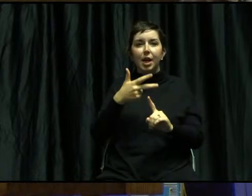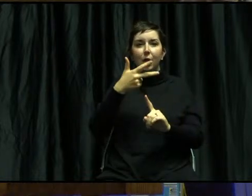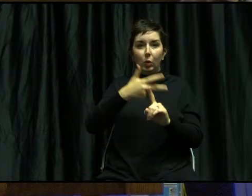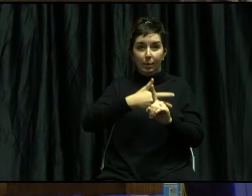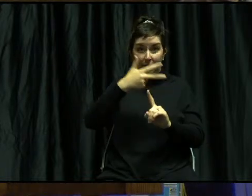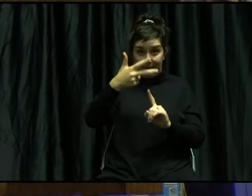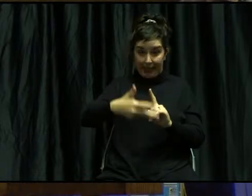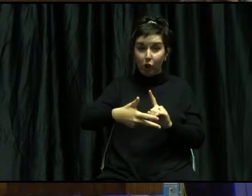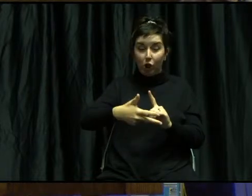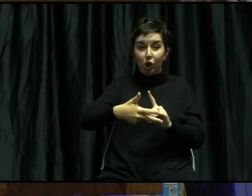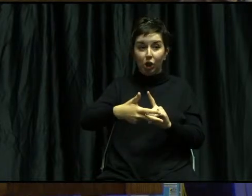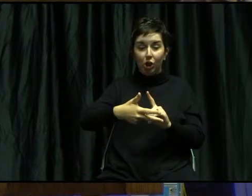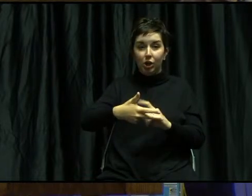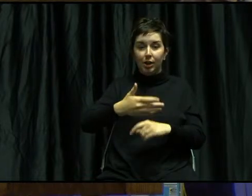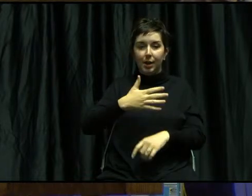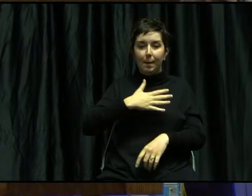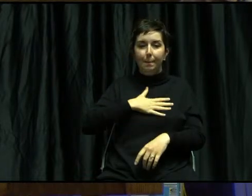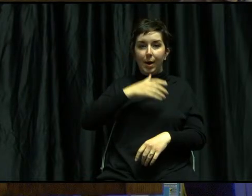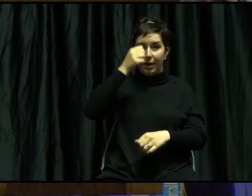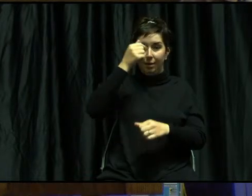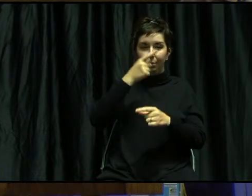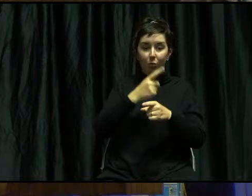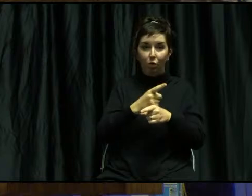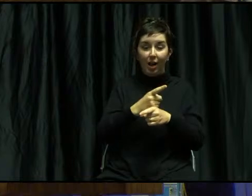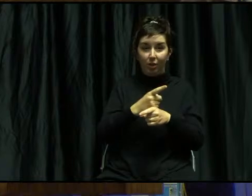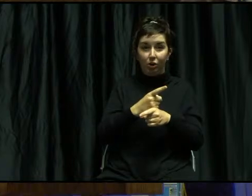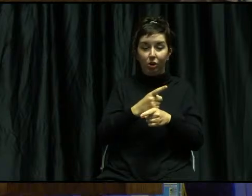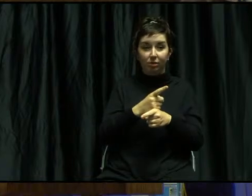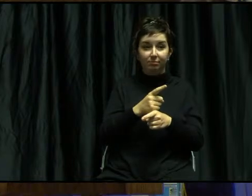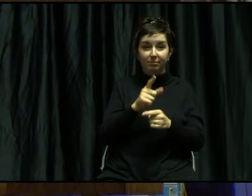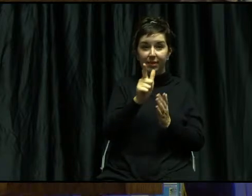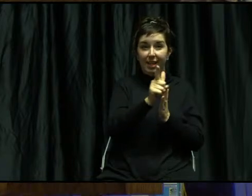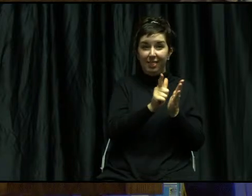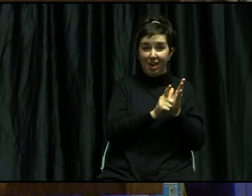declared, my brother-in-law, Aaron, died by suicide.